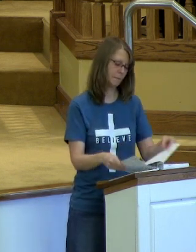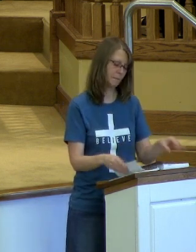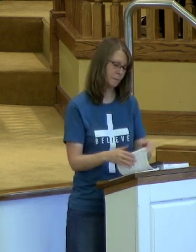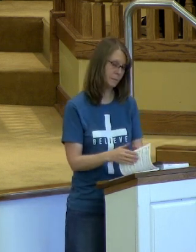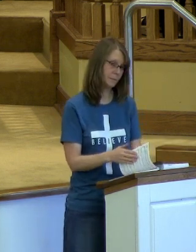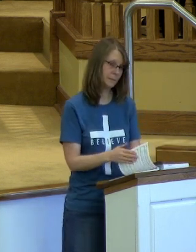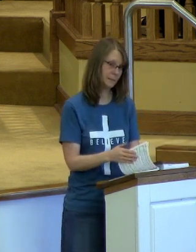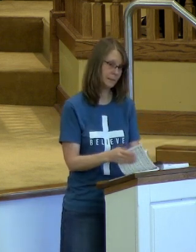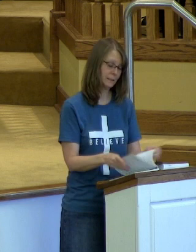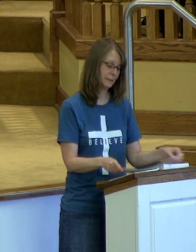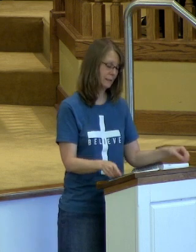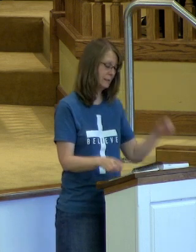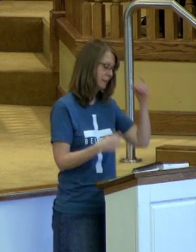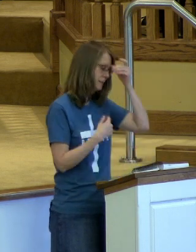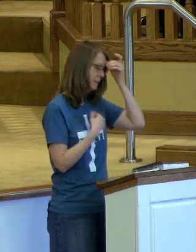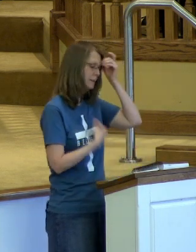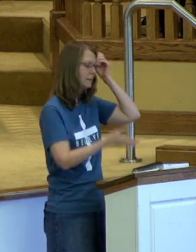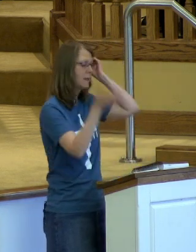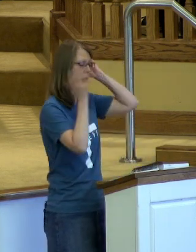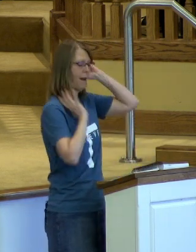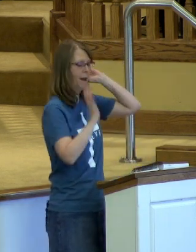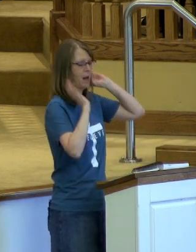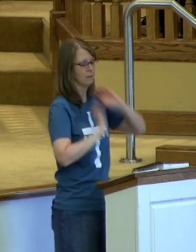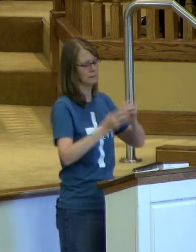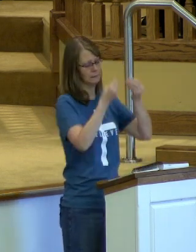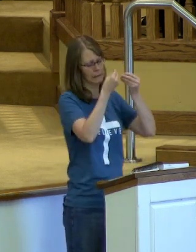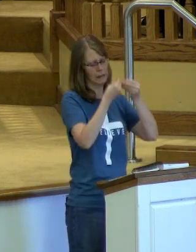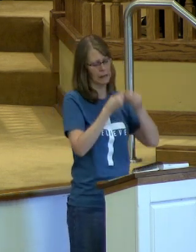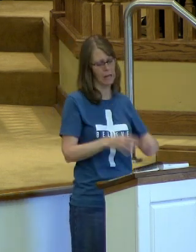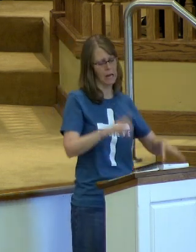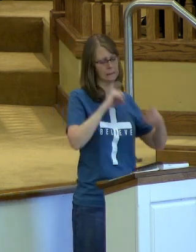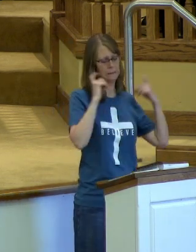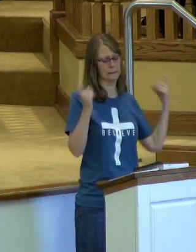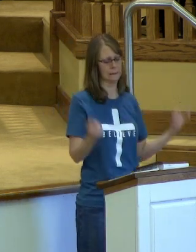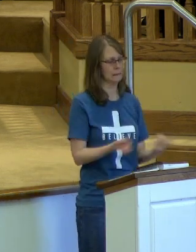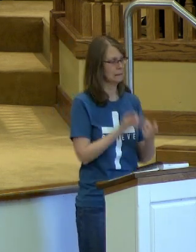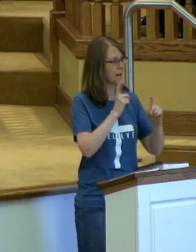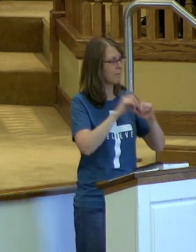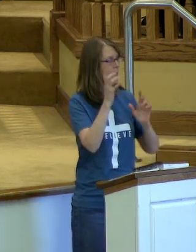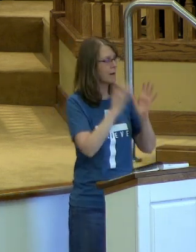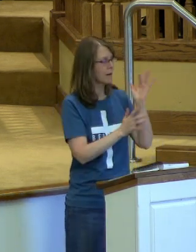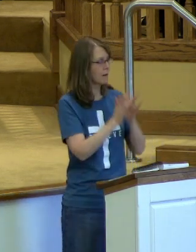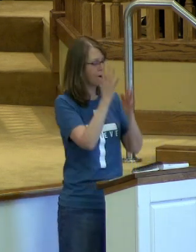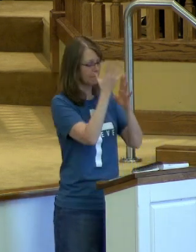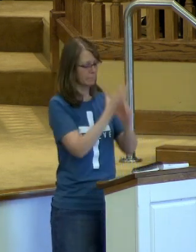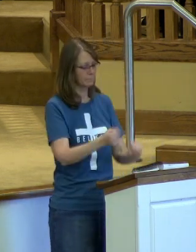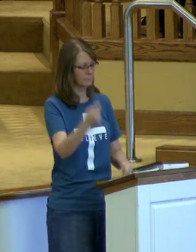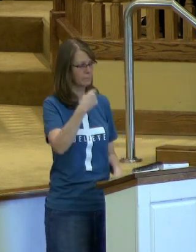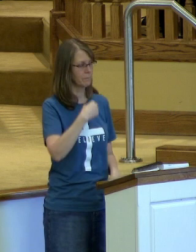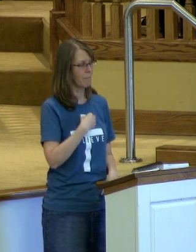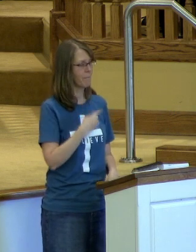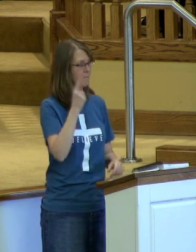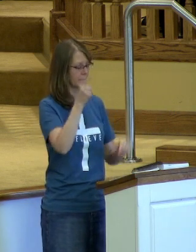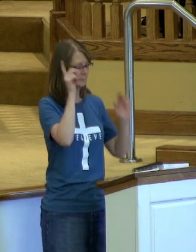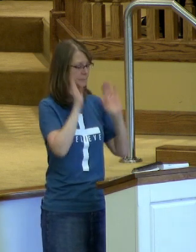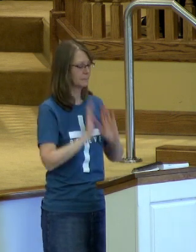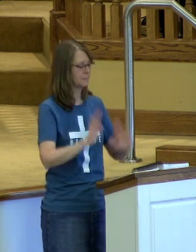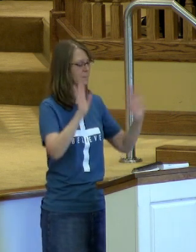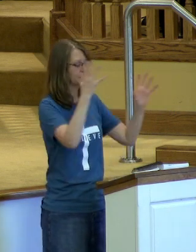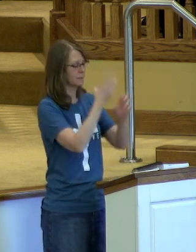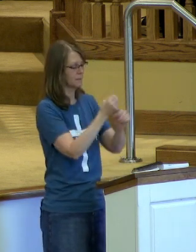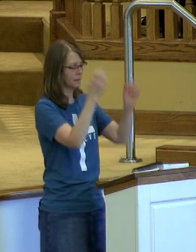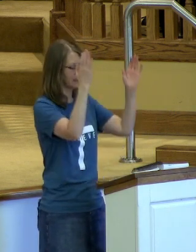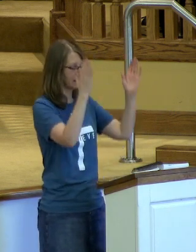All right. I was lost in sin, but Jesus rescued me. He's a wonderful Savior to